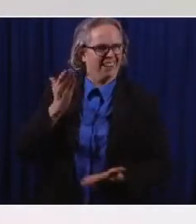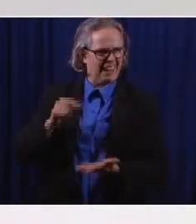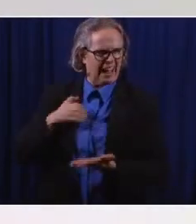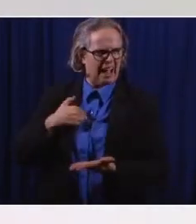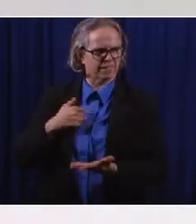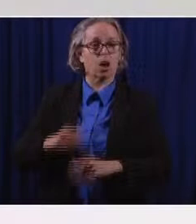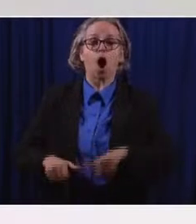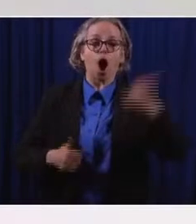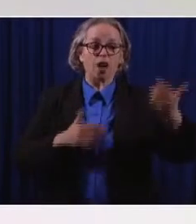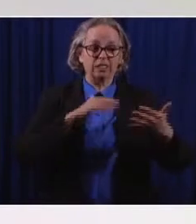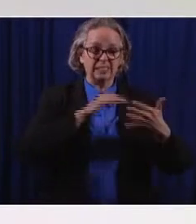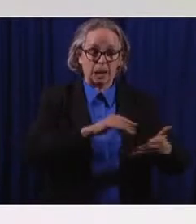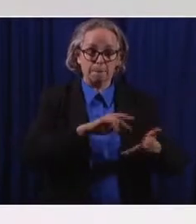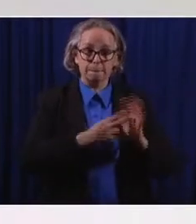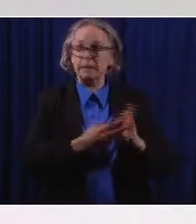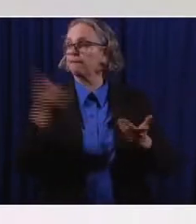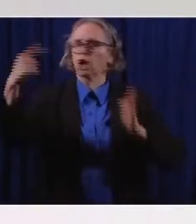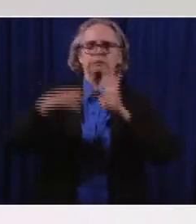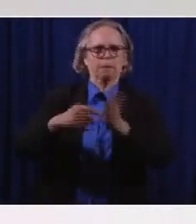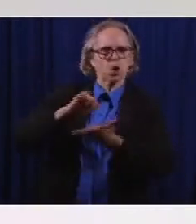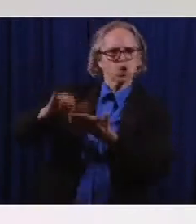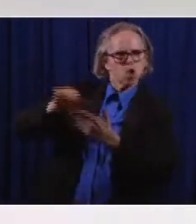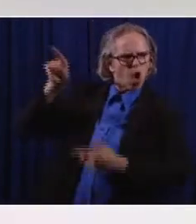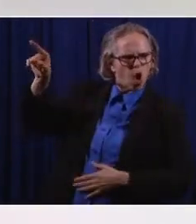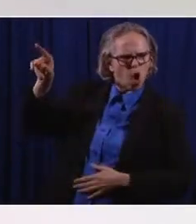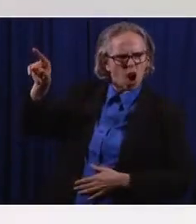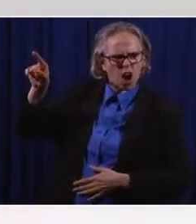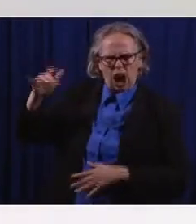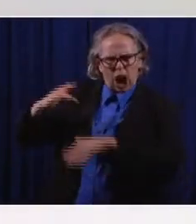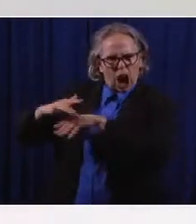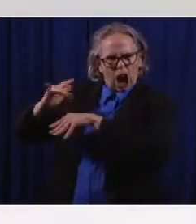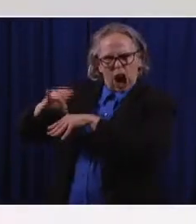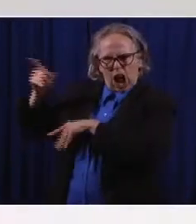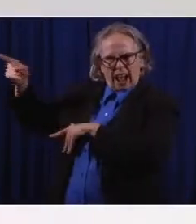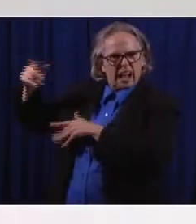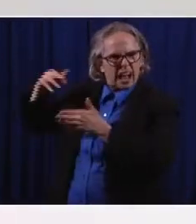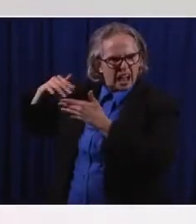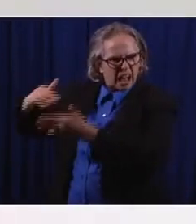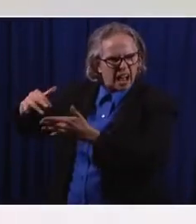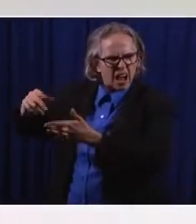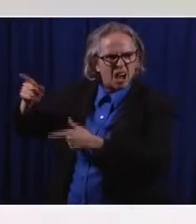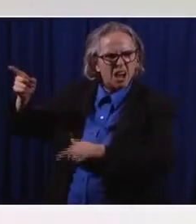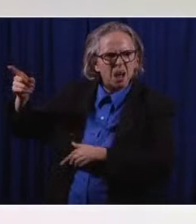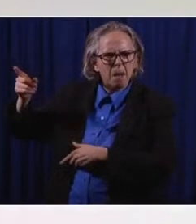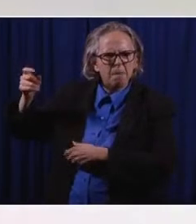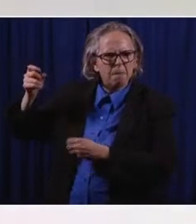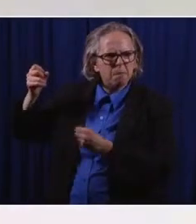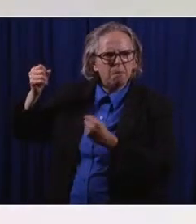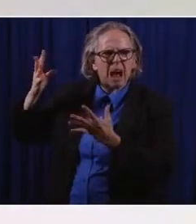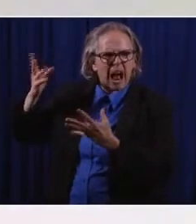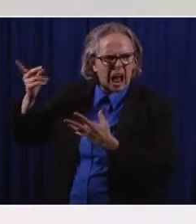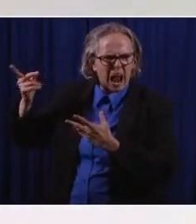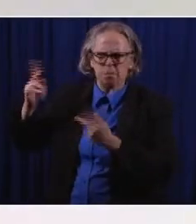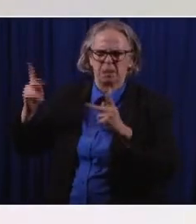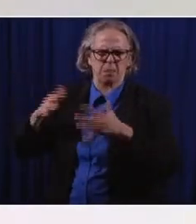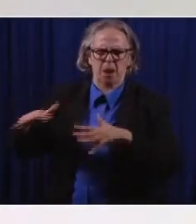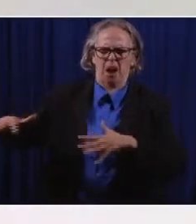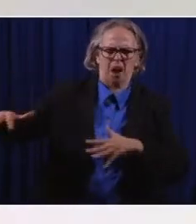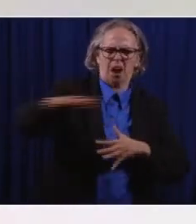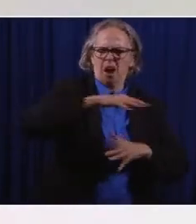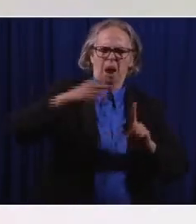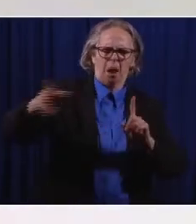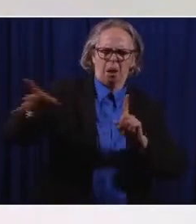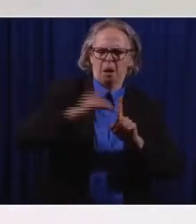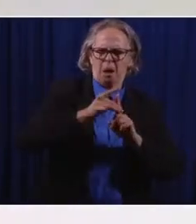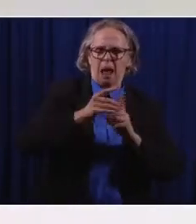the epidemic, some of the early seroprevalence studies suddenly suggested that lots more people had been sick than had been known about. And that's not been the